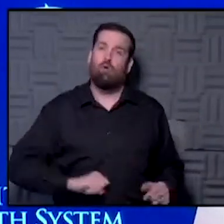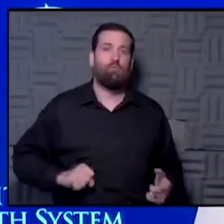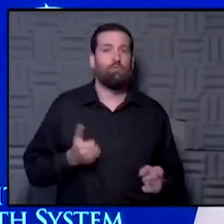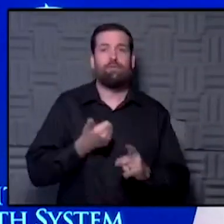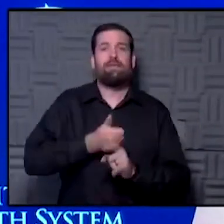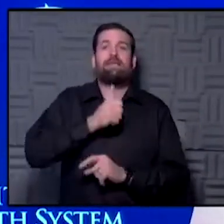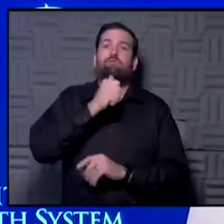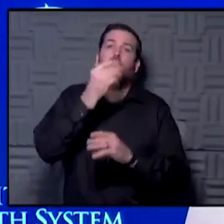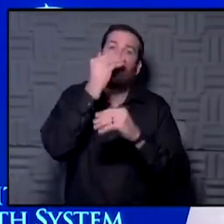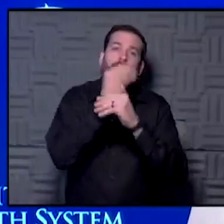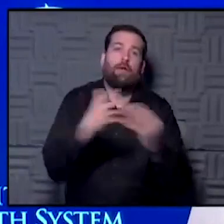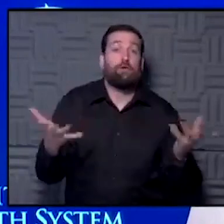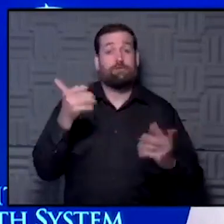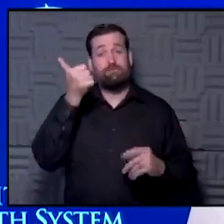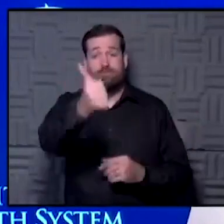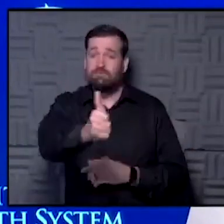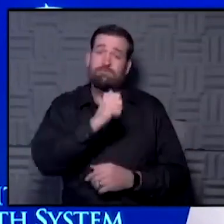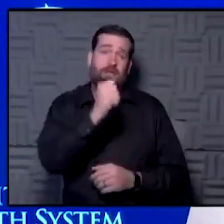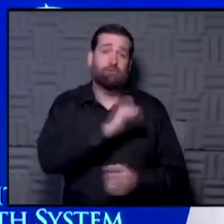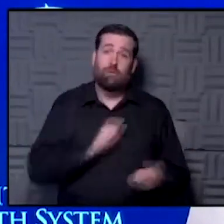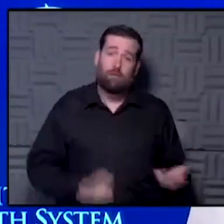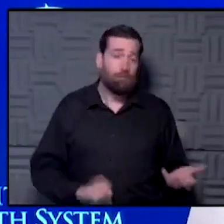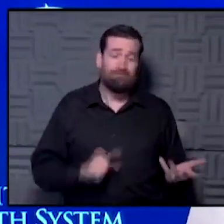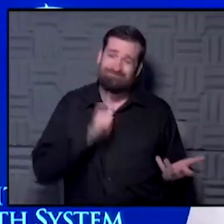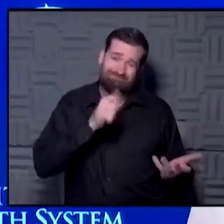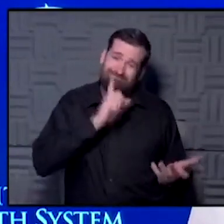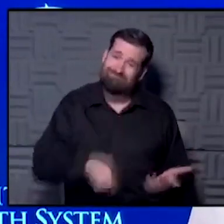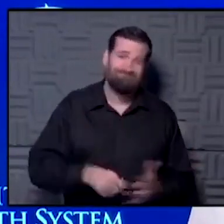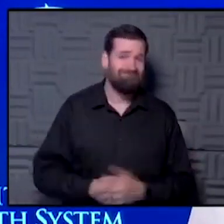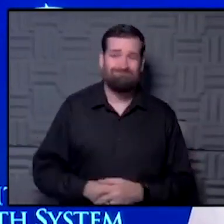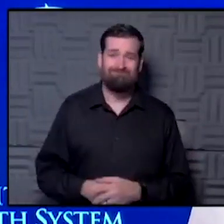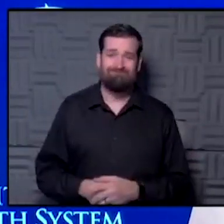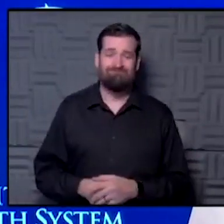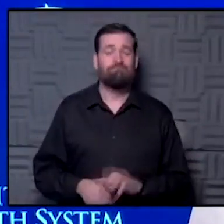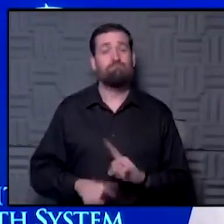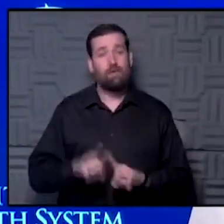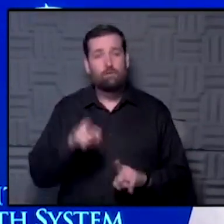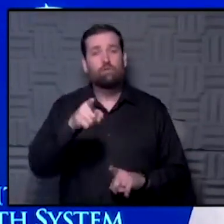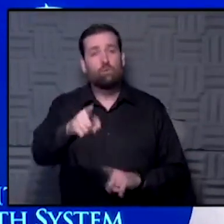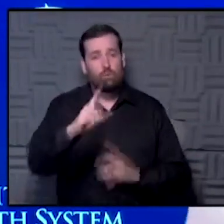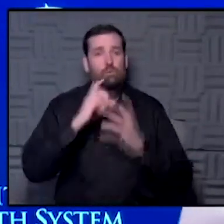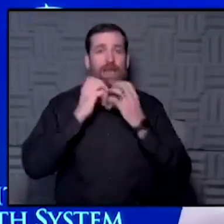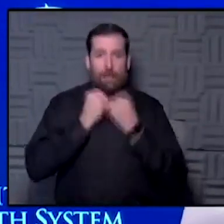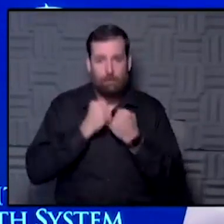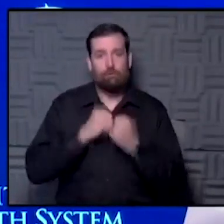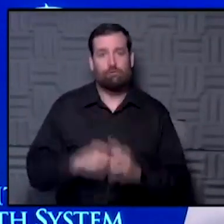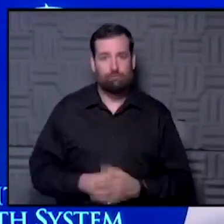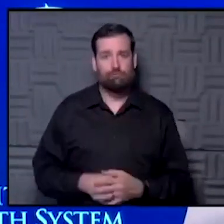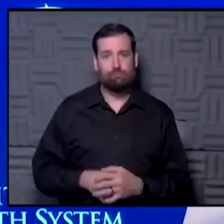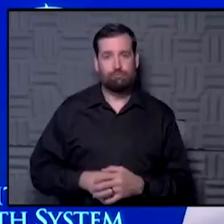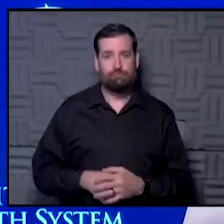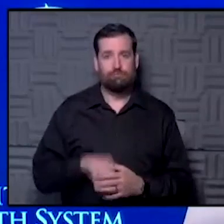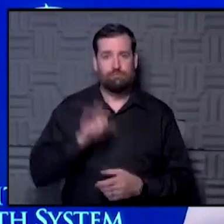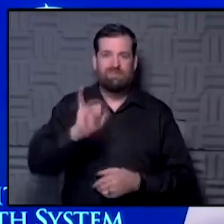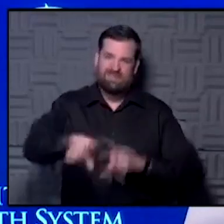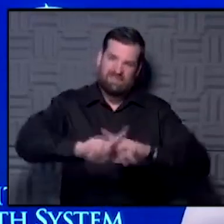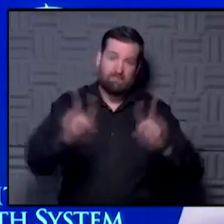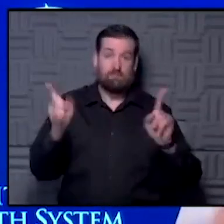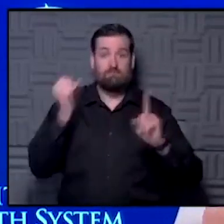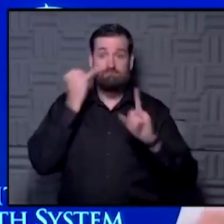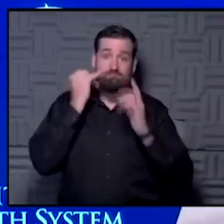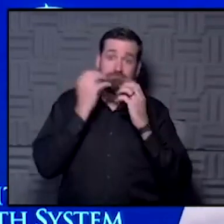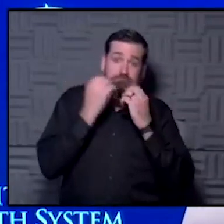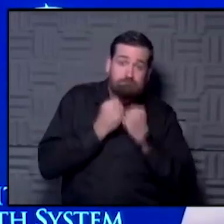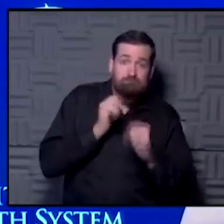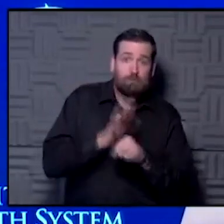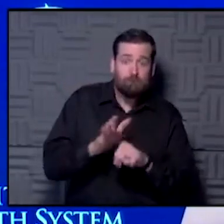care. You're not a superhero, not really, but you do care. And that's the difference. And if you care enough, you